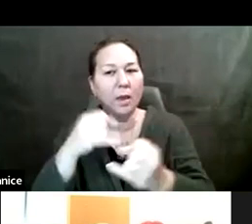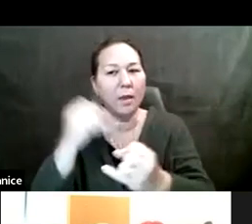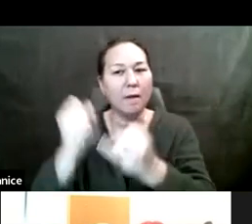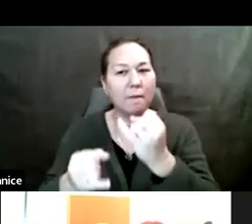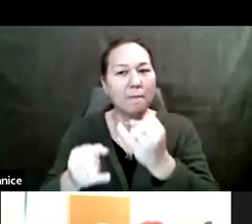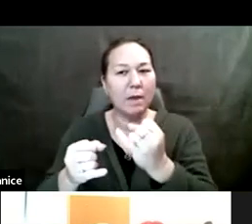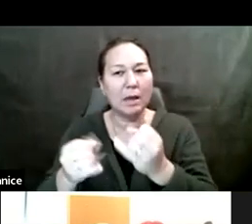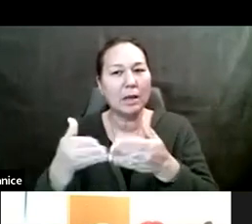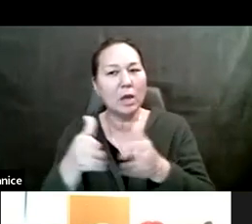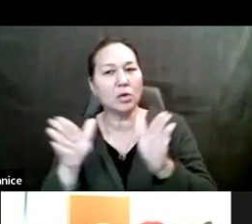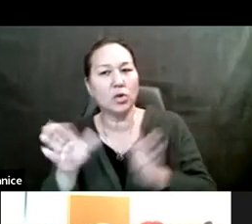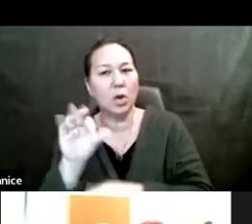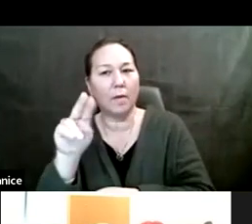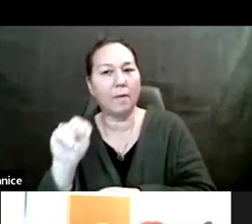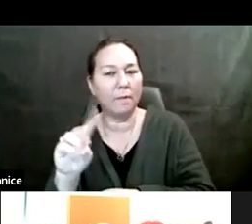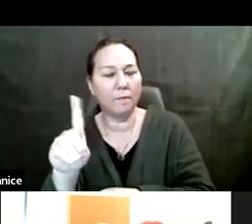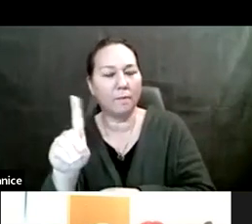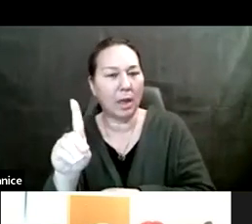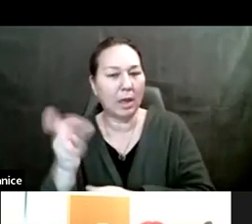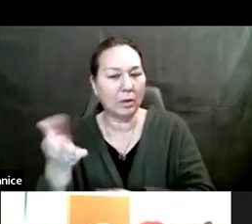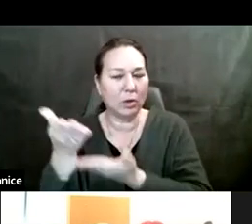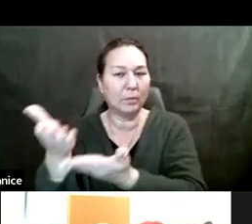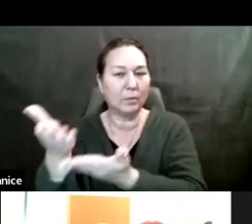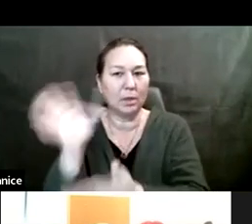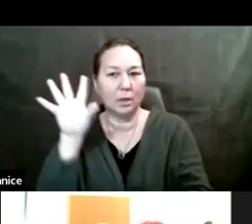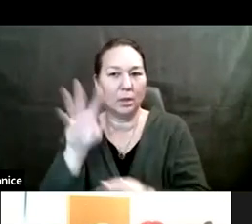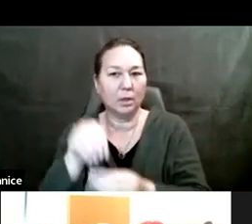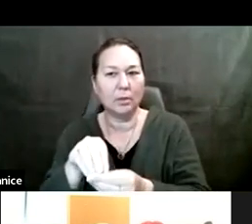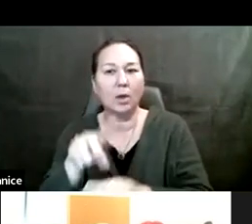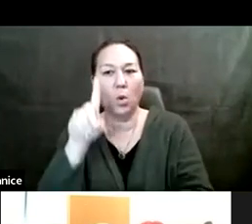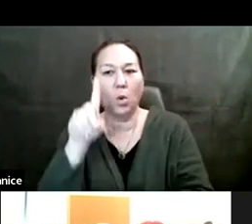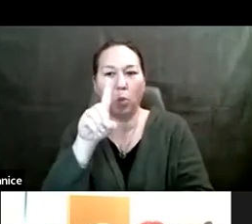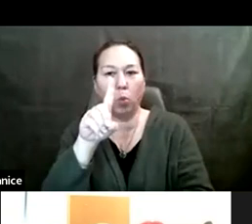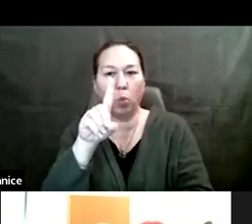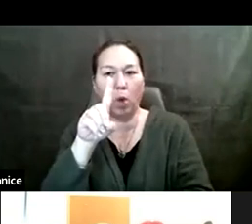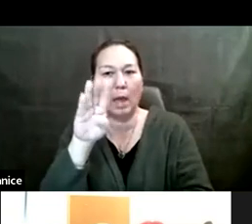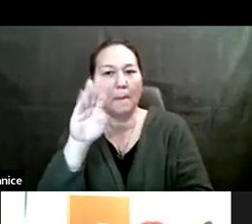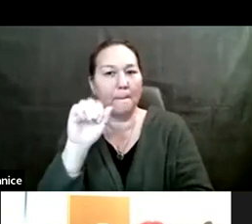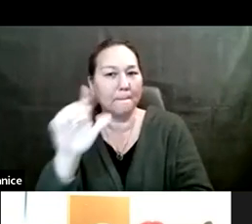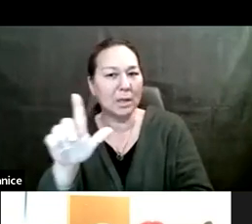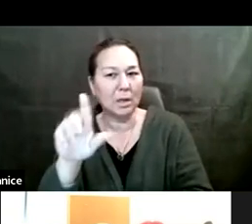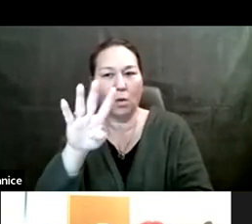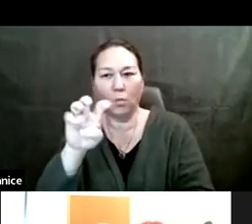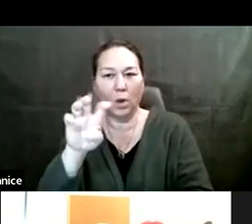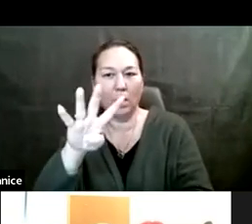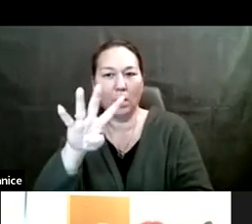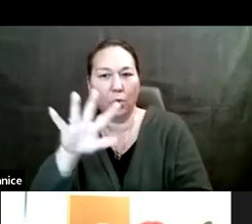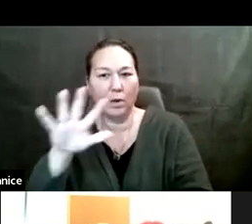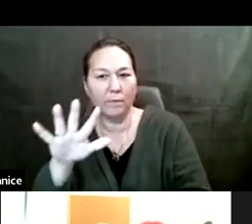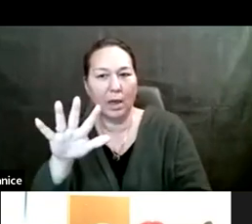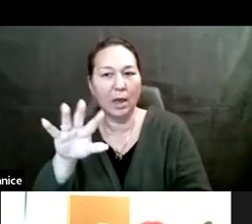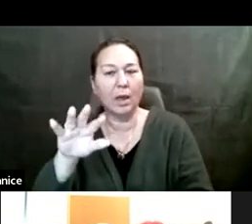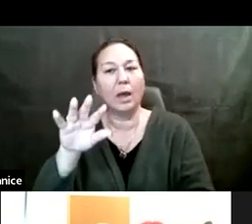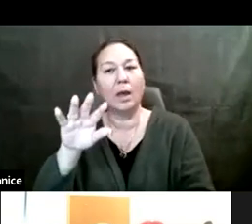general fund budget recommendation in the amount of 1 billion 445 million seven hundred twenty nine thousand